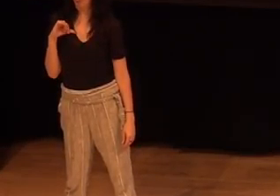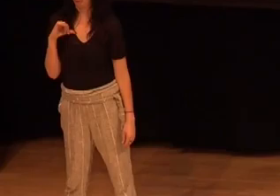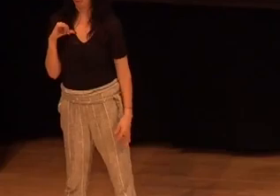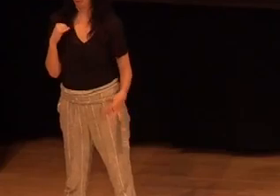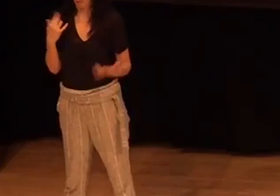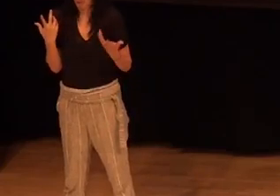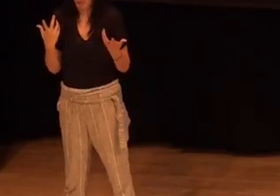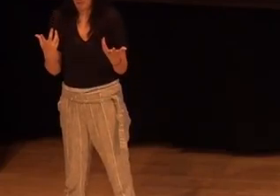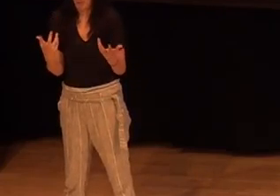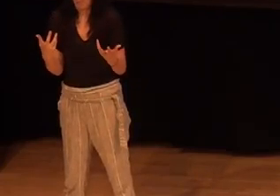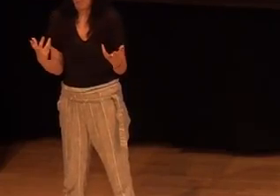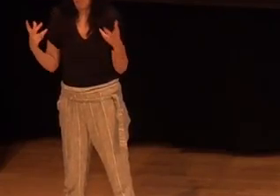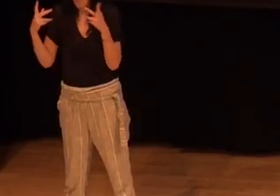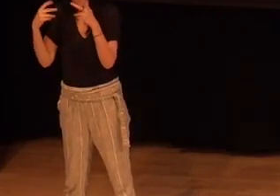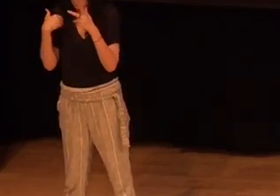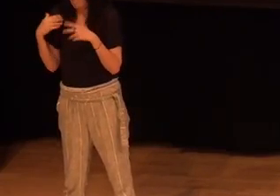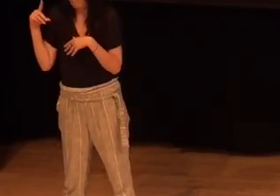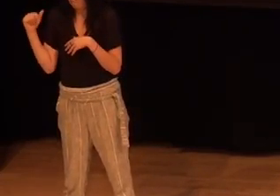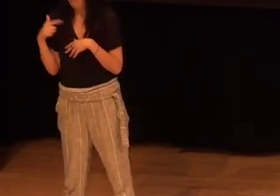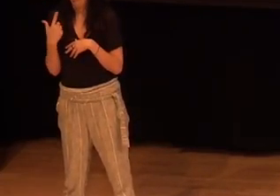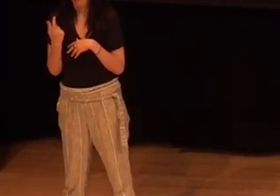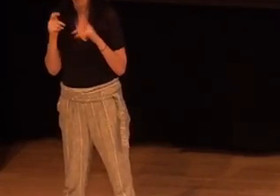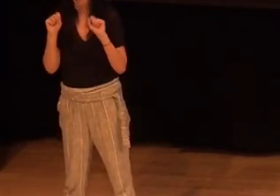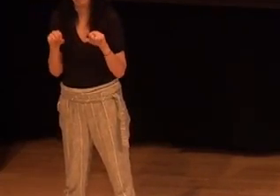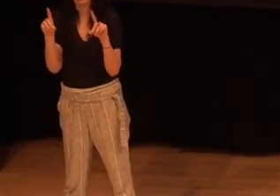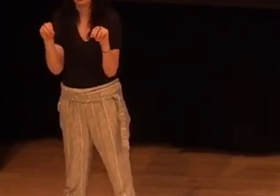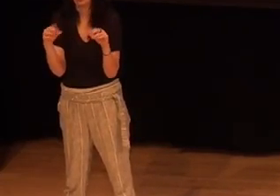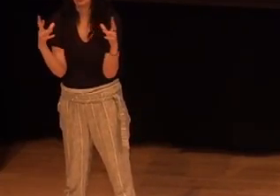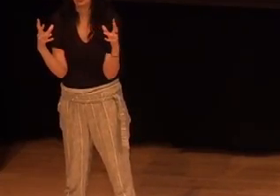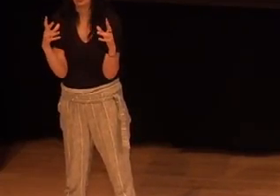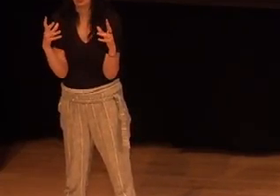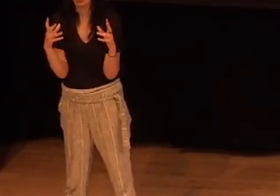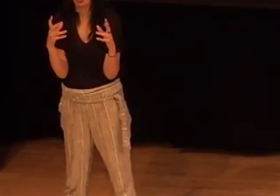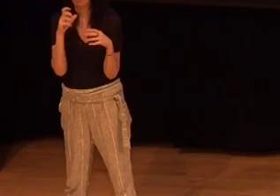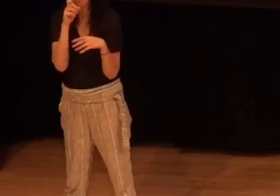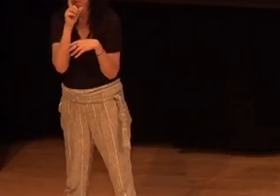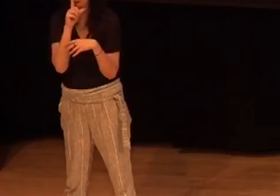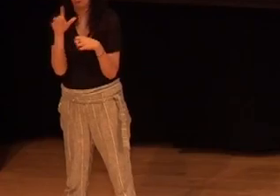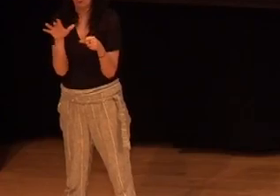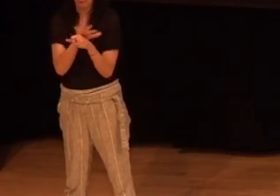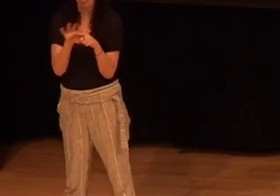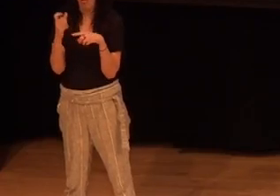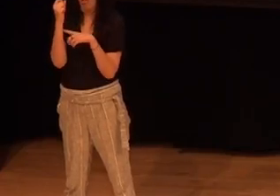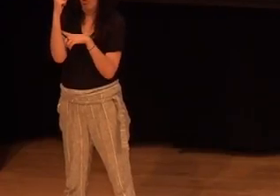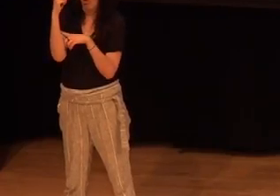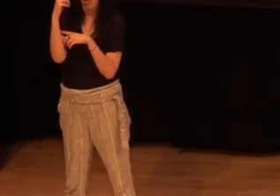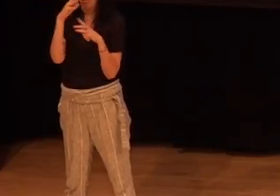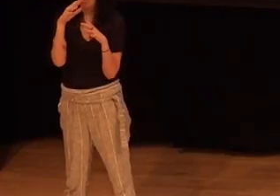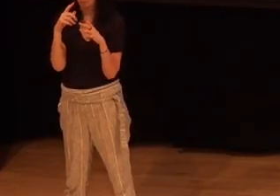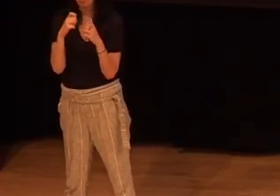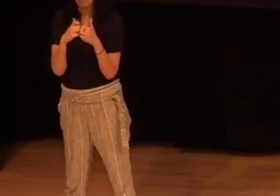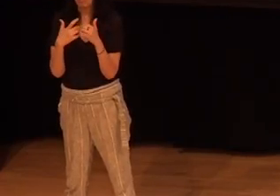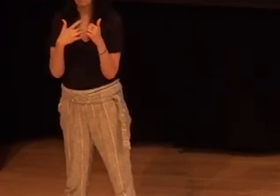what I've done with disability. You know, I mean, I'm not sure I really understand the term, but I think it